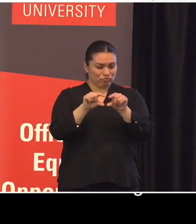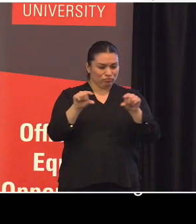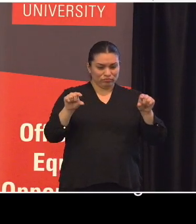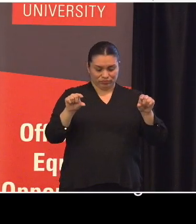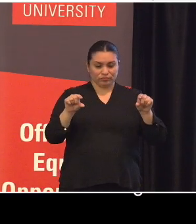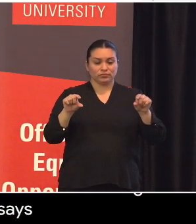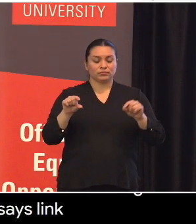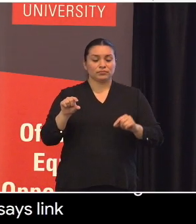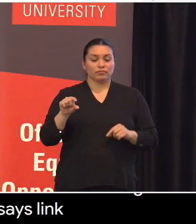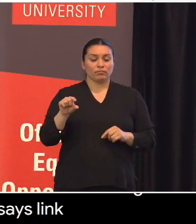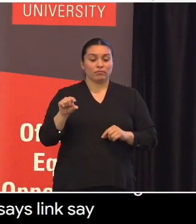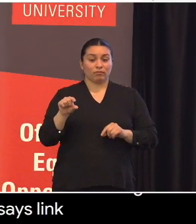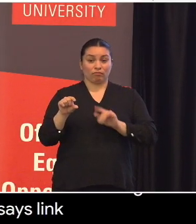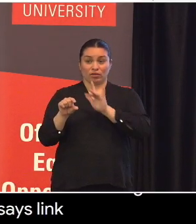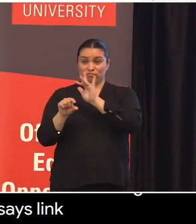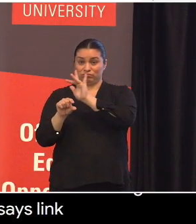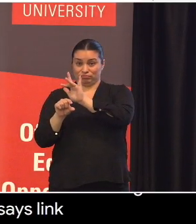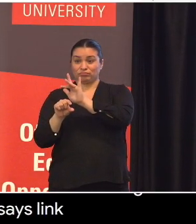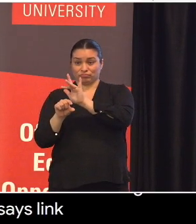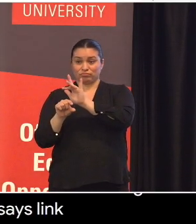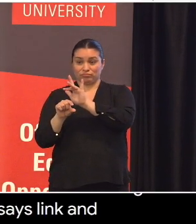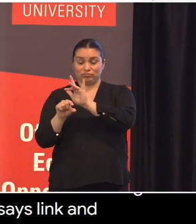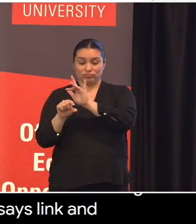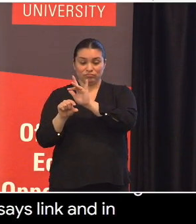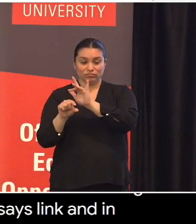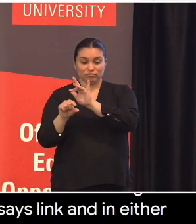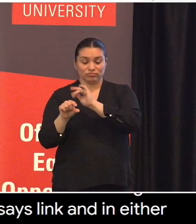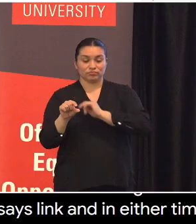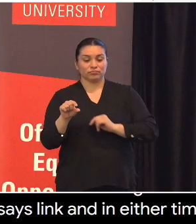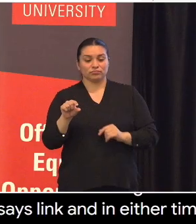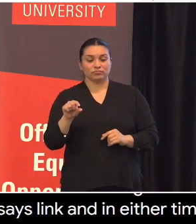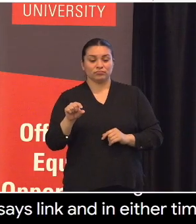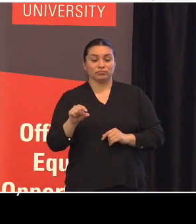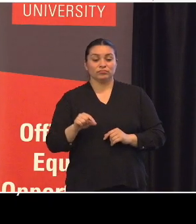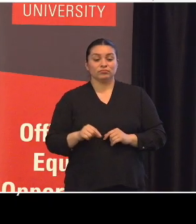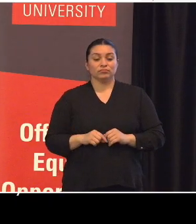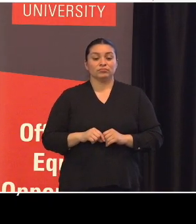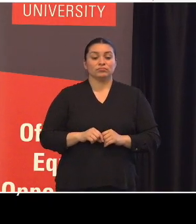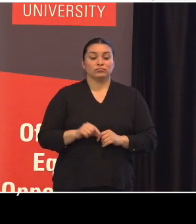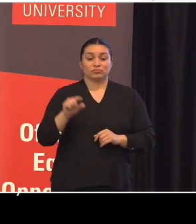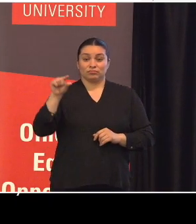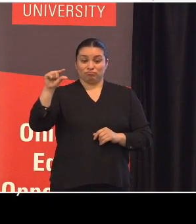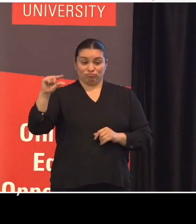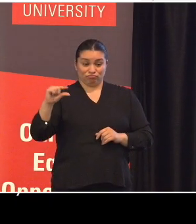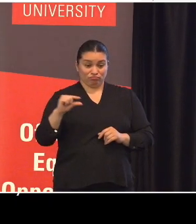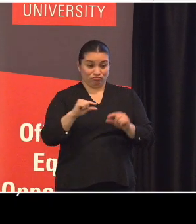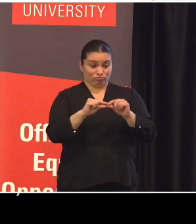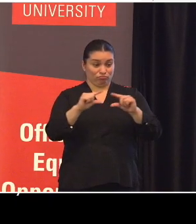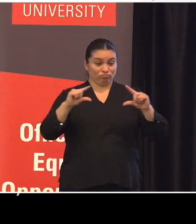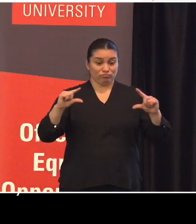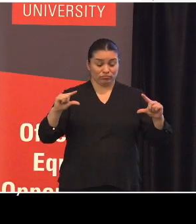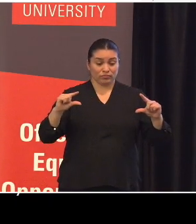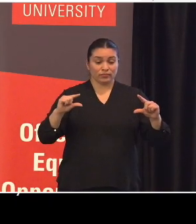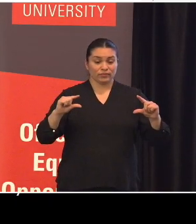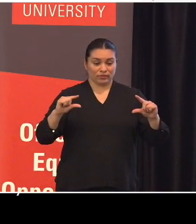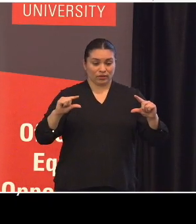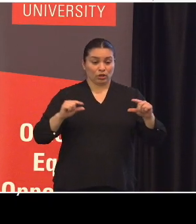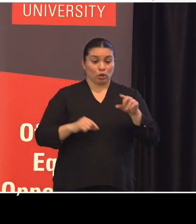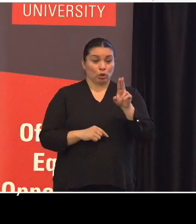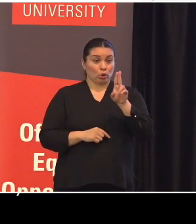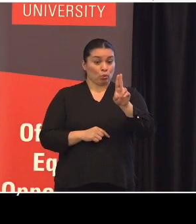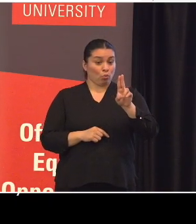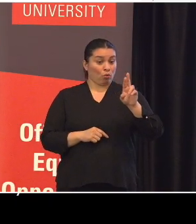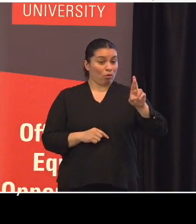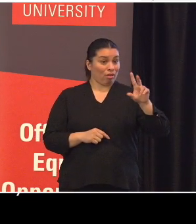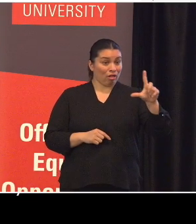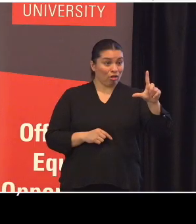that says link, same. And in either time, it will pop up with a box. You paste the URL in the box. That's